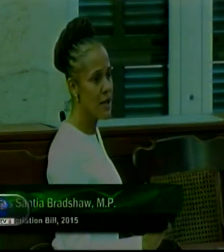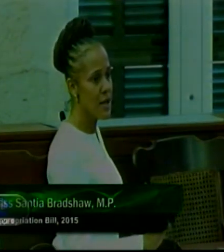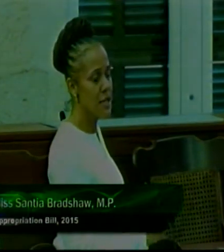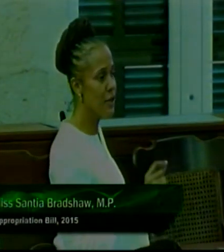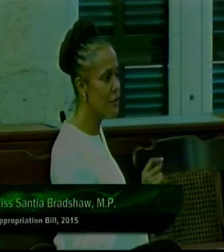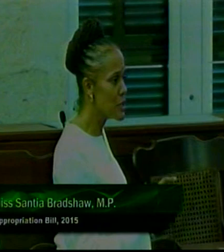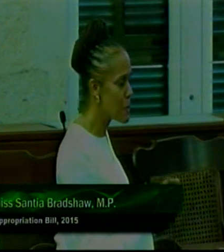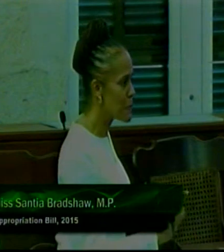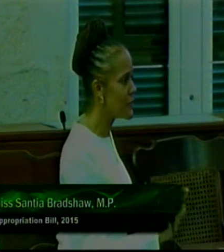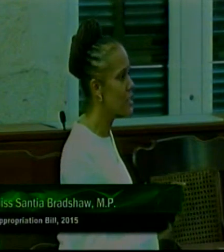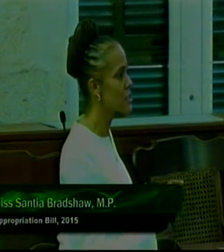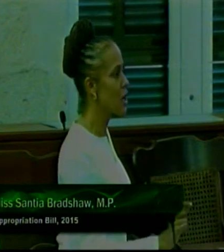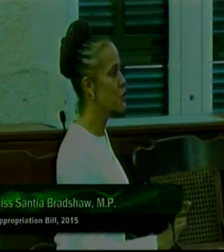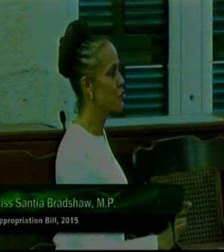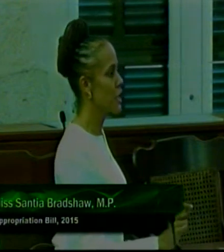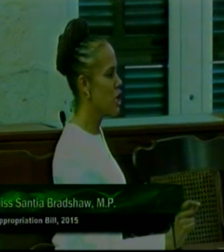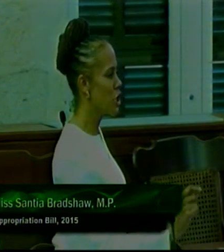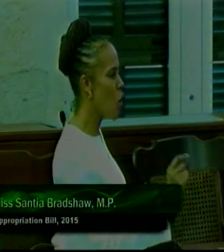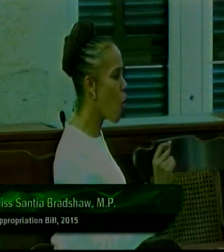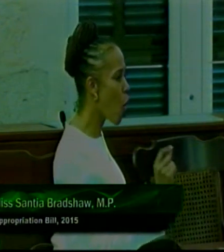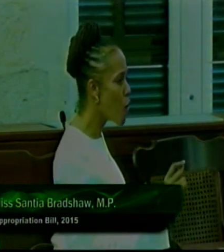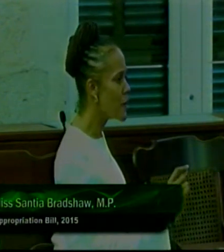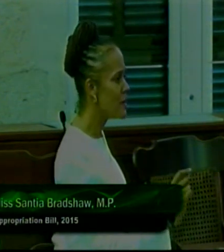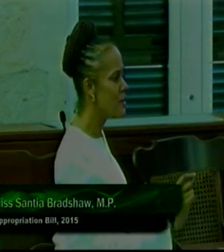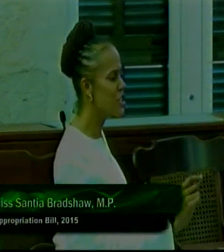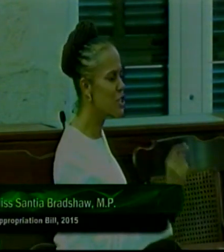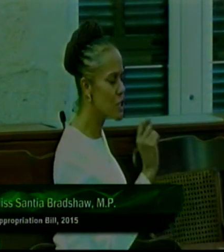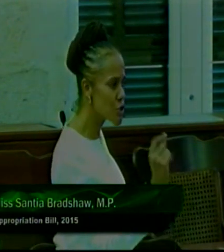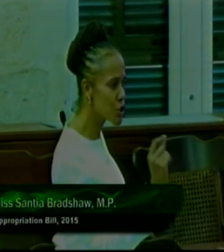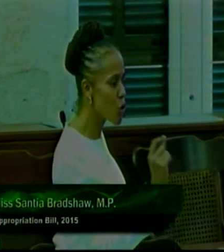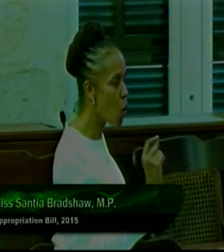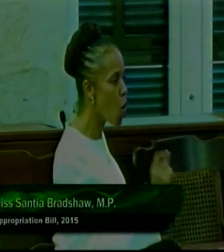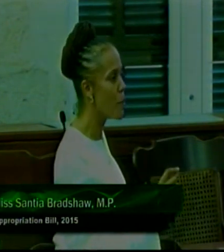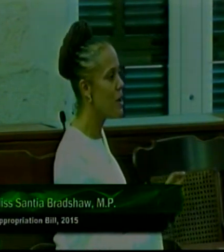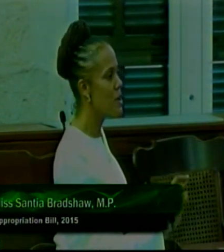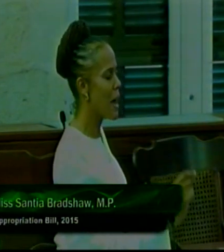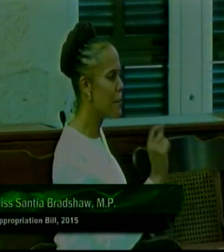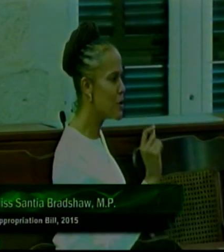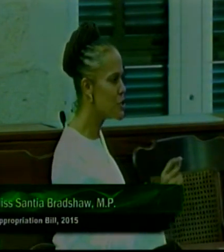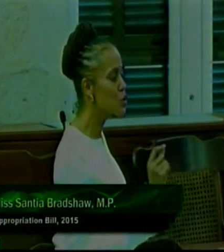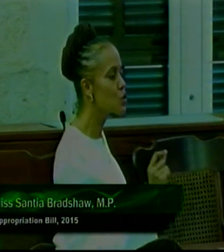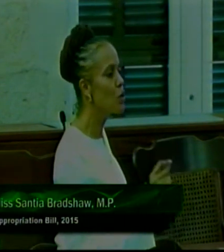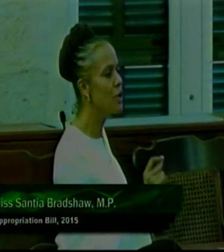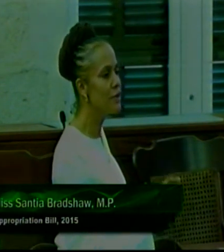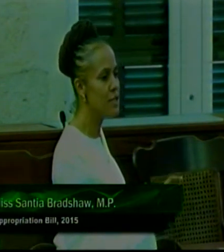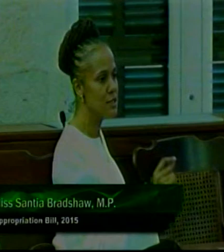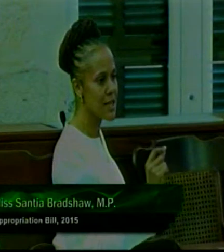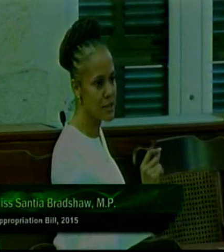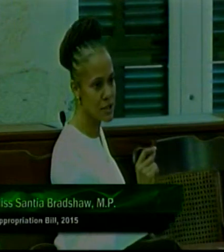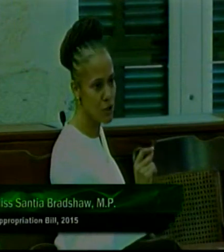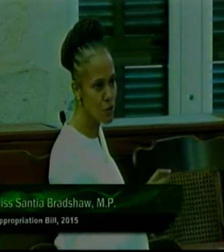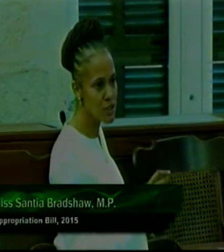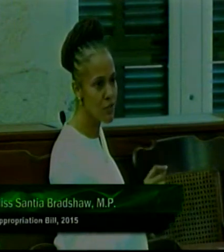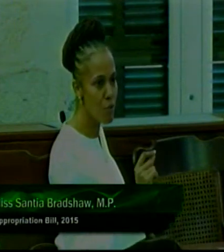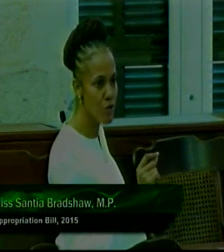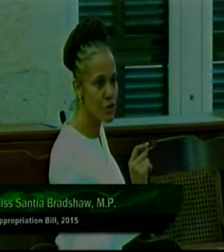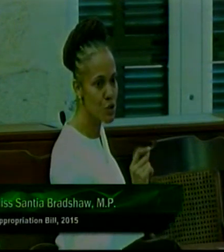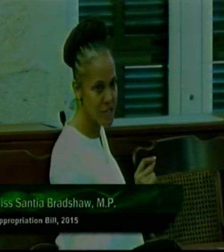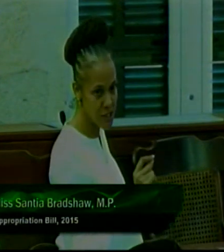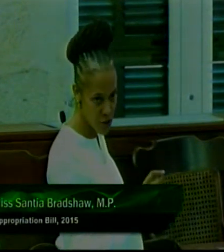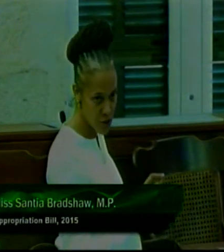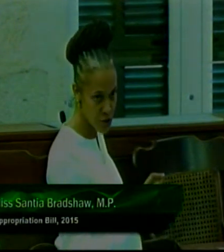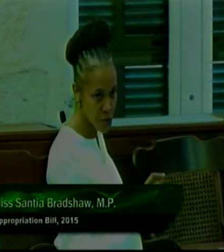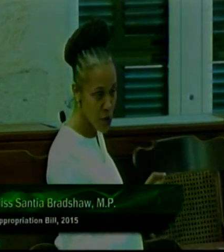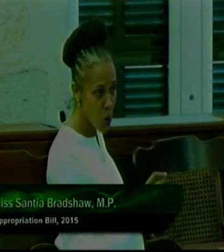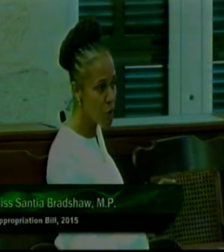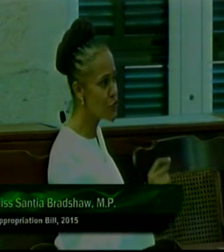office giving the people of this country the hope, the certain hope, that persons who lived in tenancy units for more than